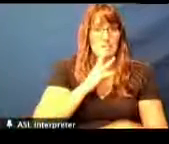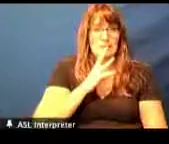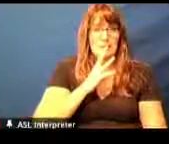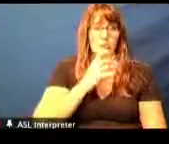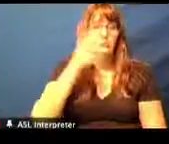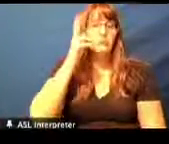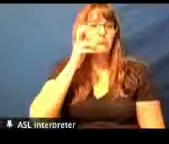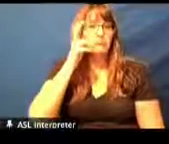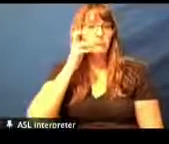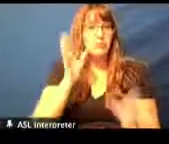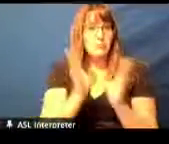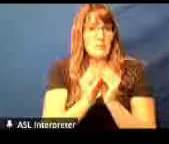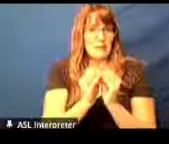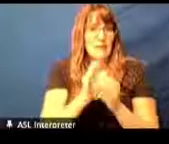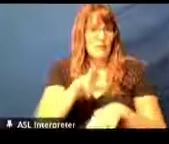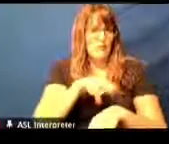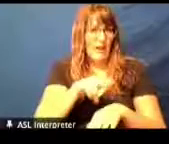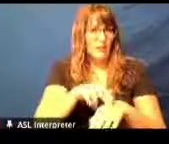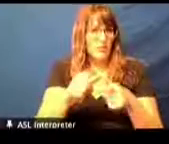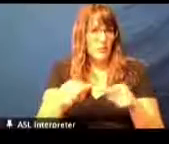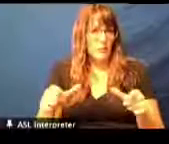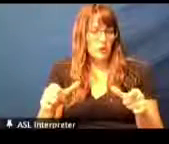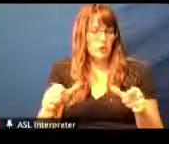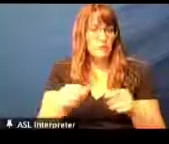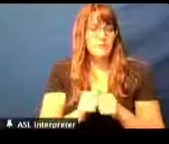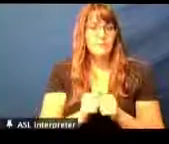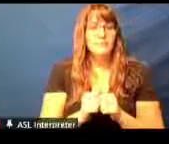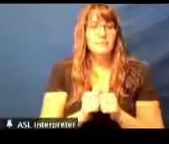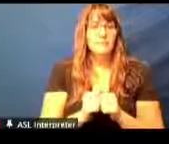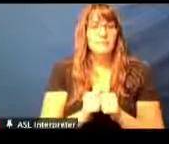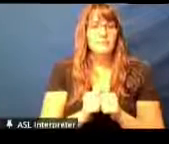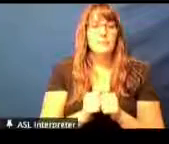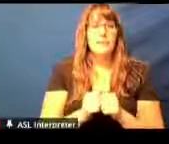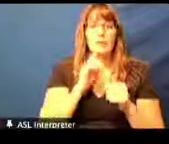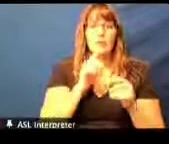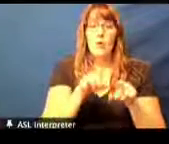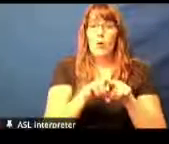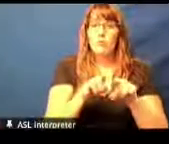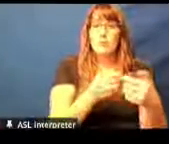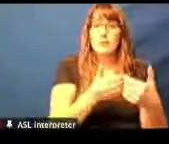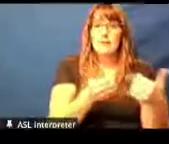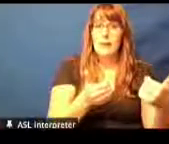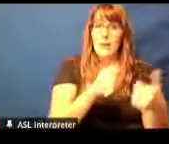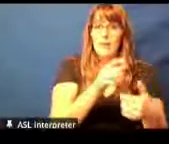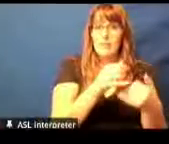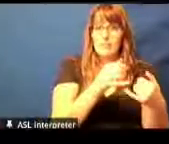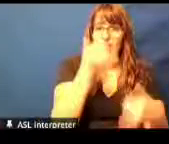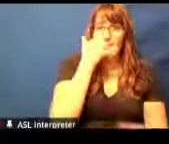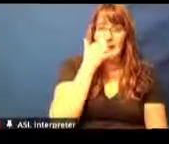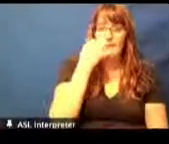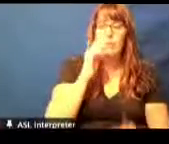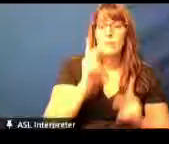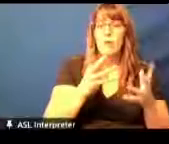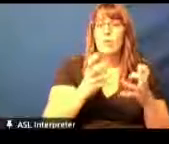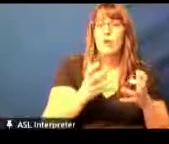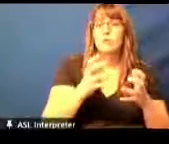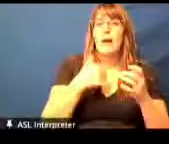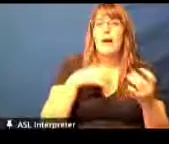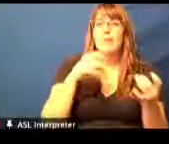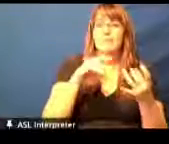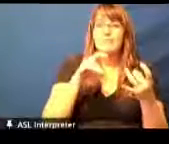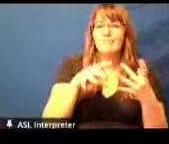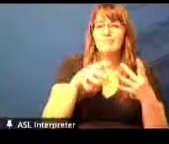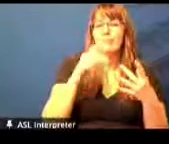to the meeting in their native language, and a separate line for those who wish to provide public comment or public